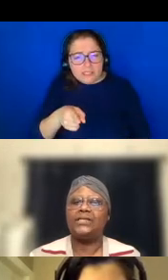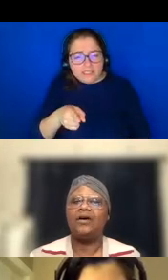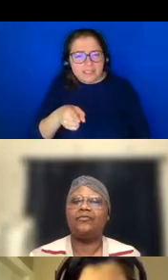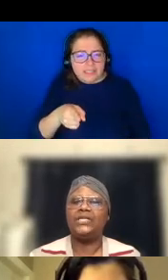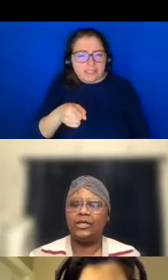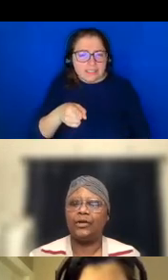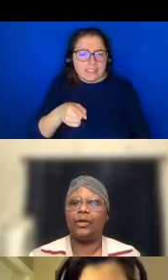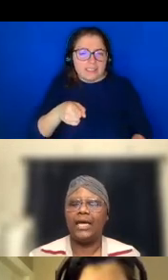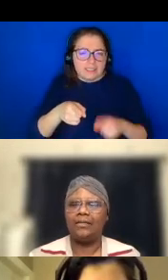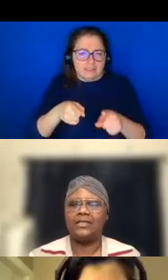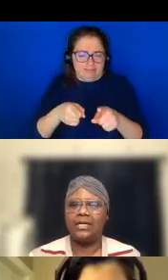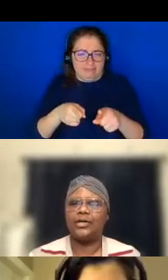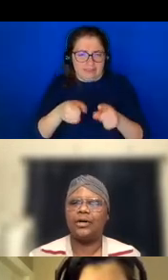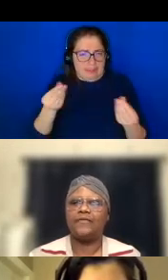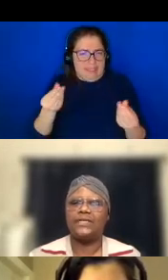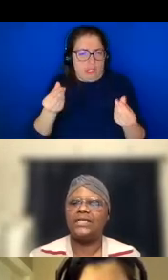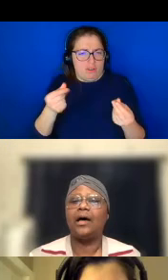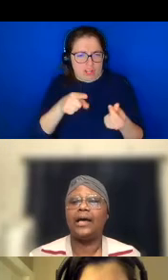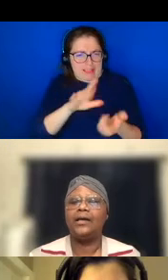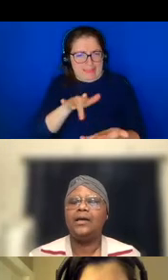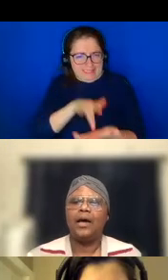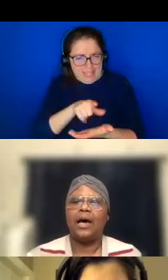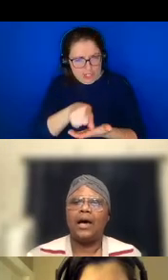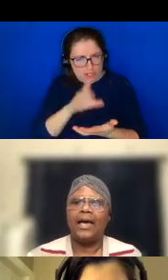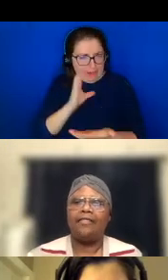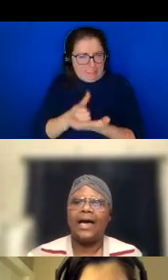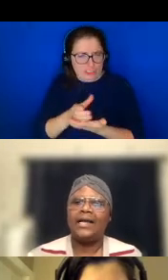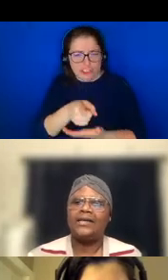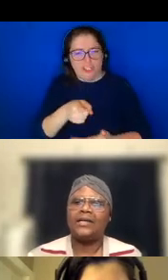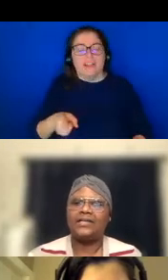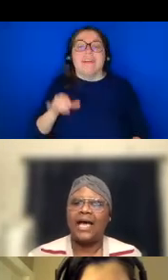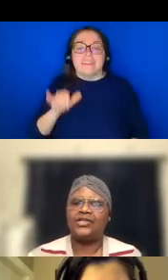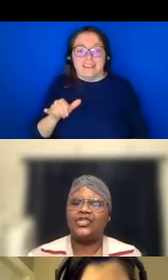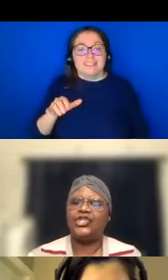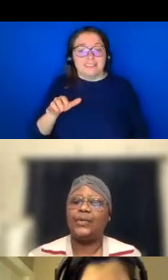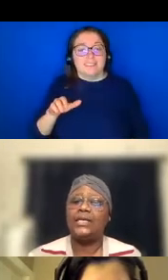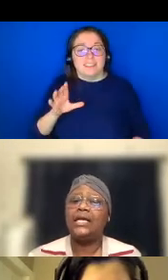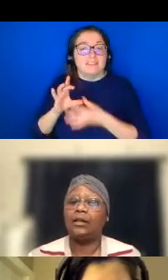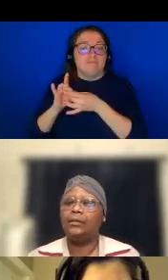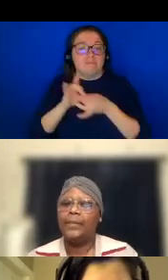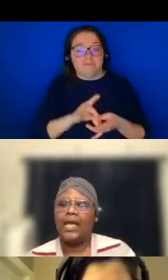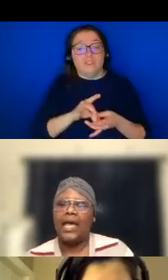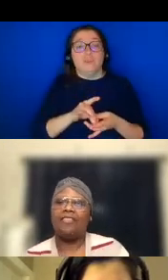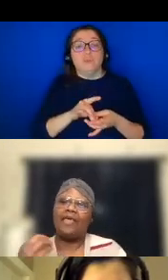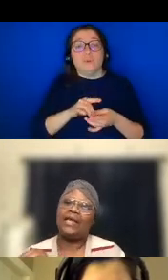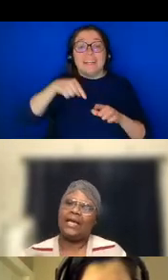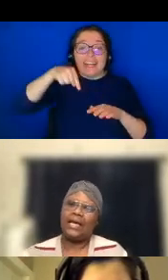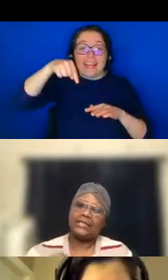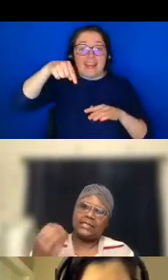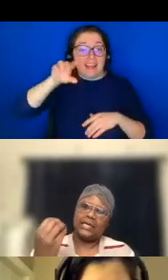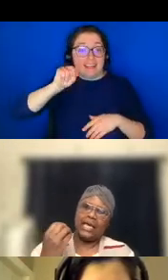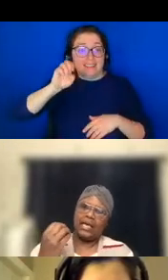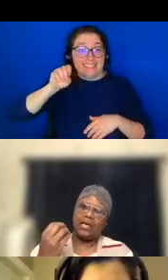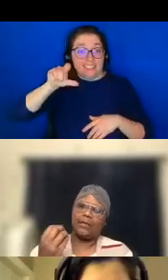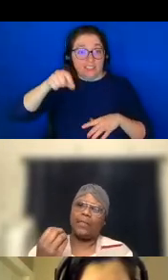piece of material in the center of the slide, and that is attached to a needle, and that